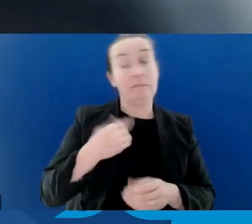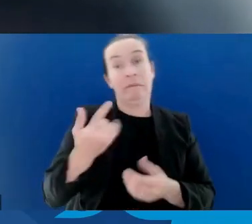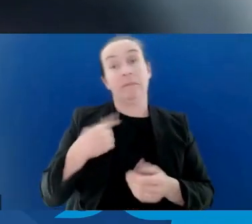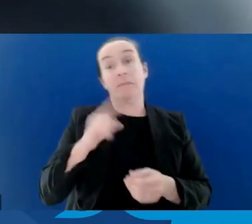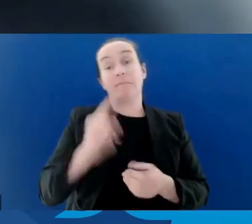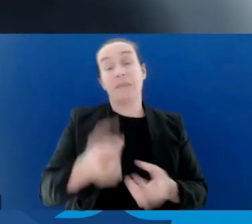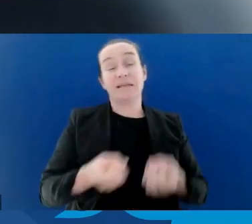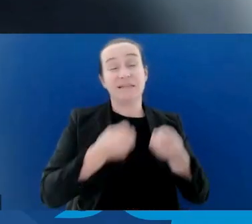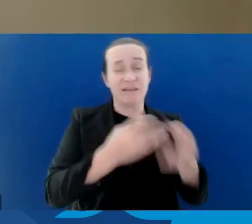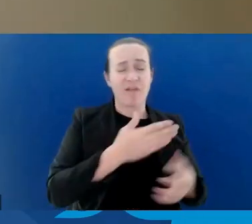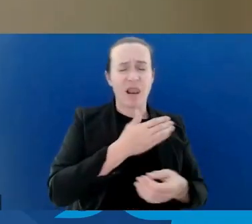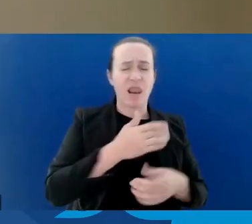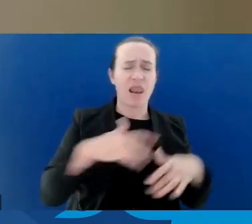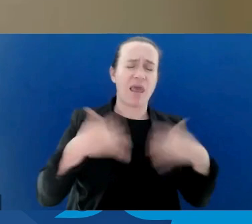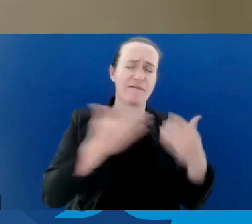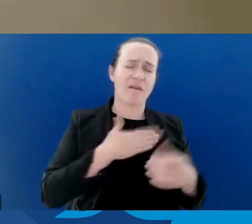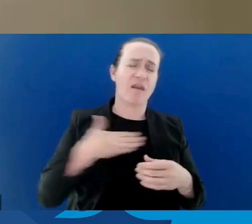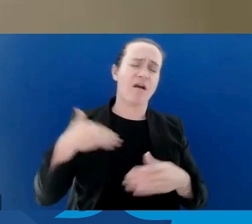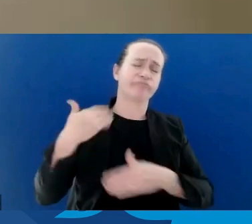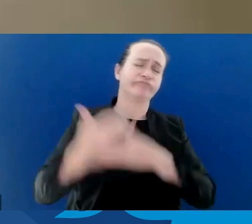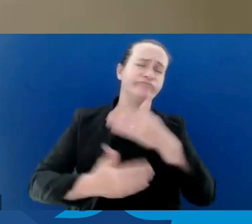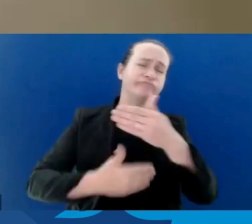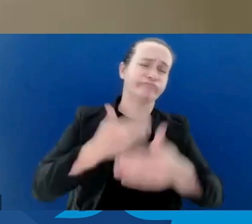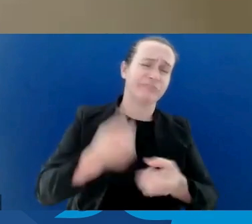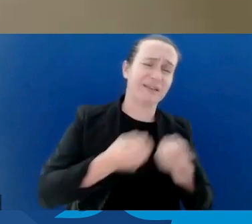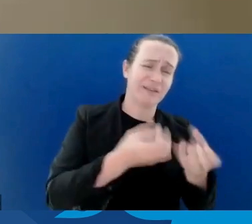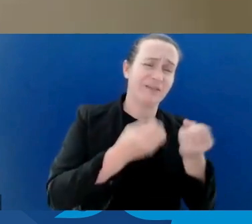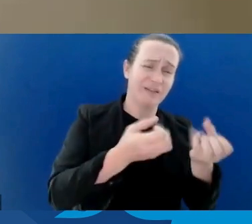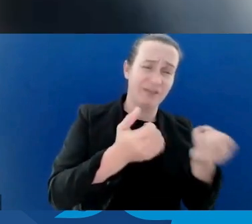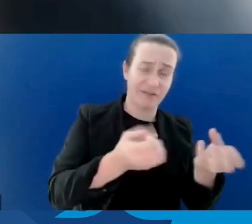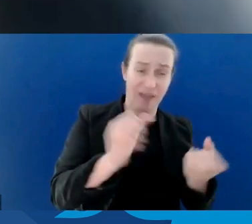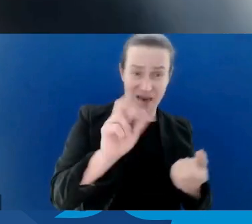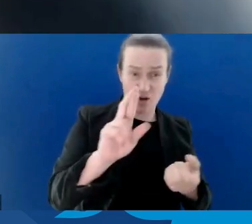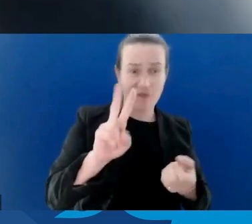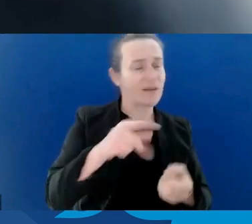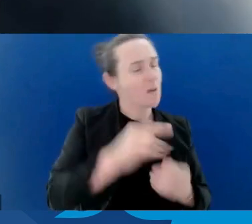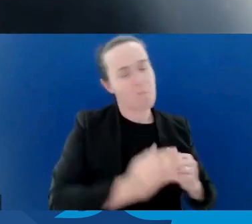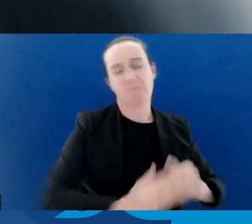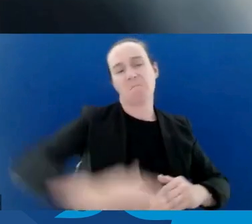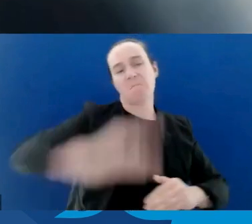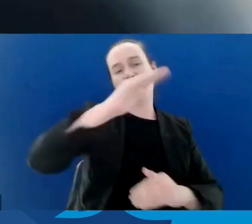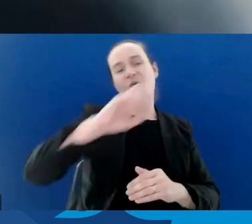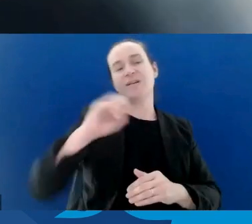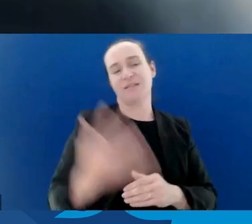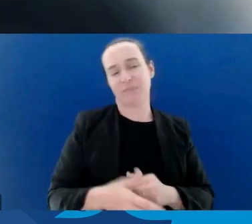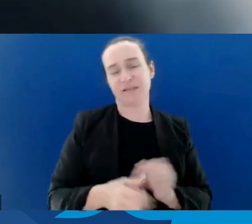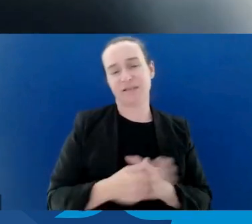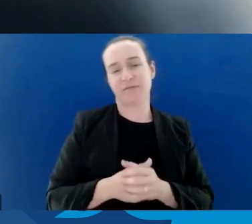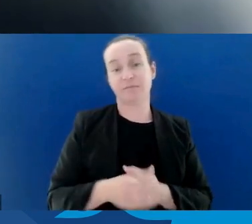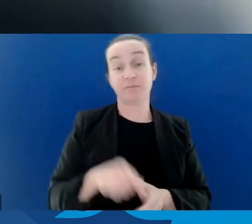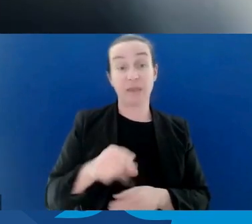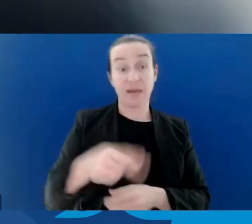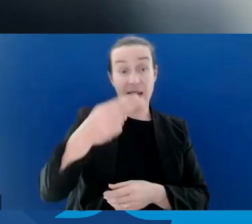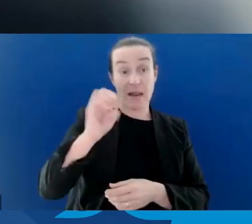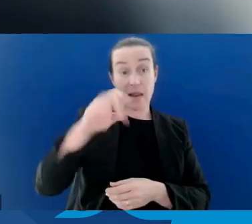ARVs. I couldn't agree with you more. Thank you. And then the other thing is hepatitis C